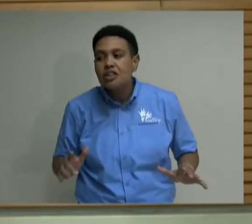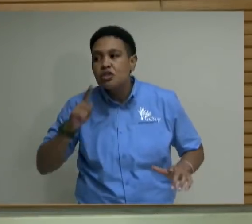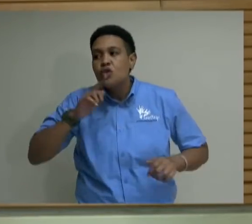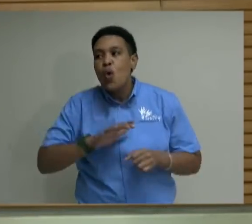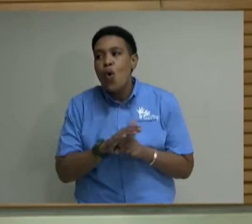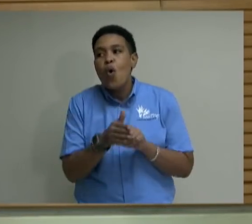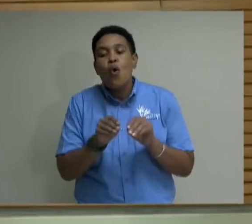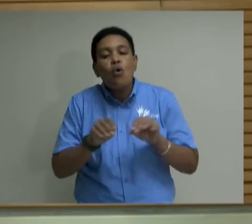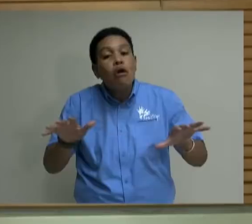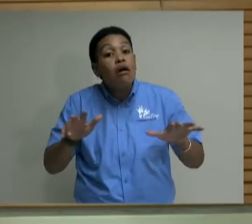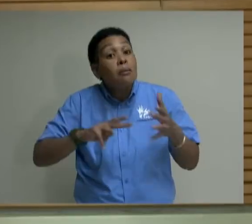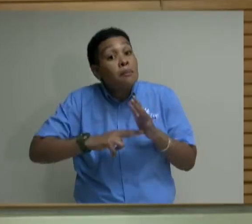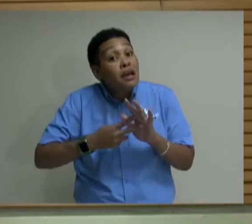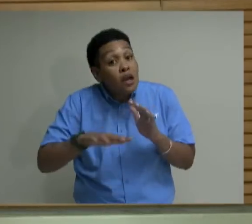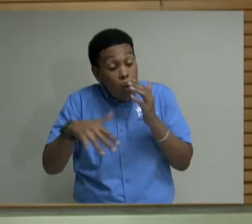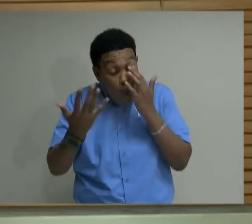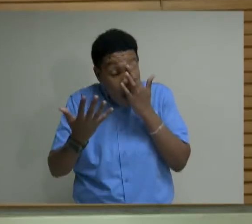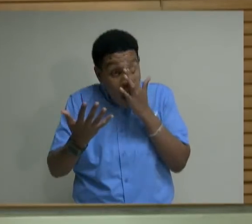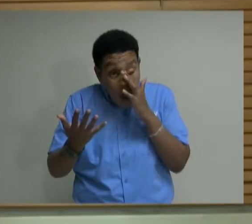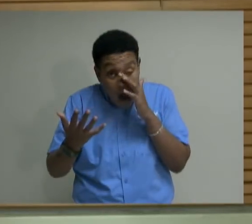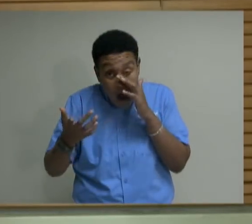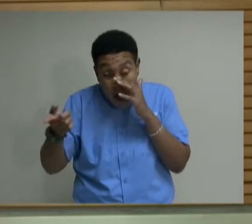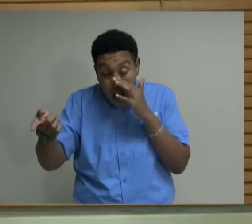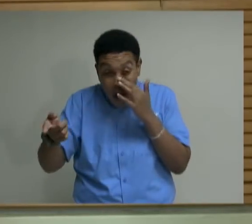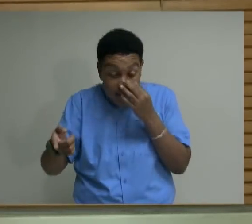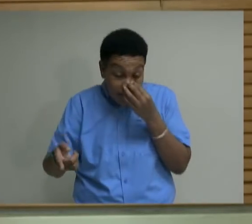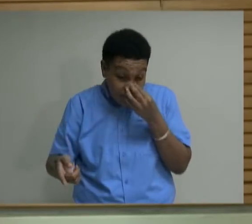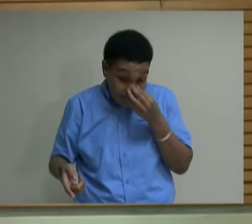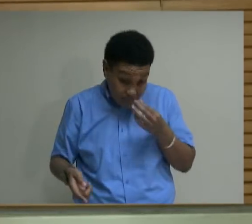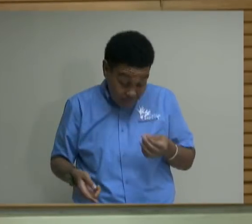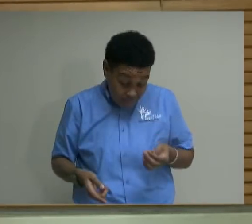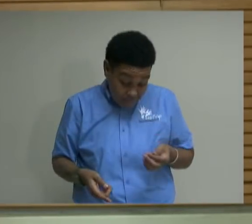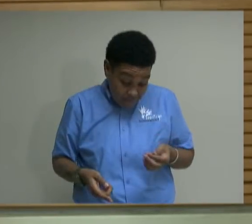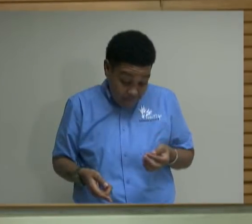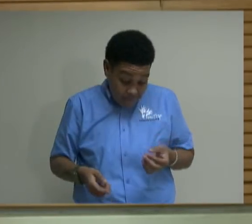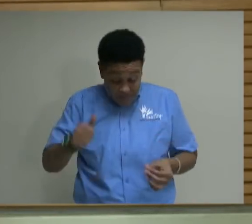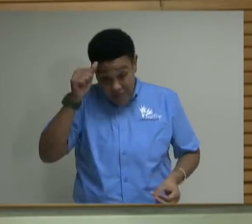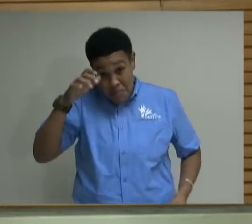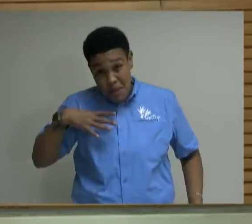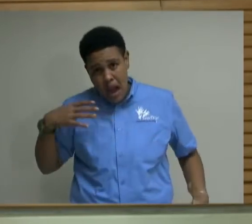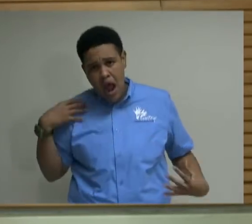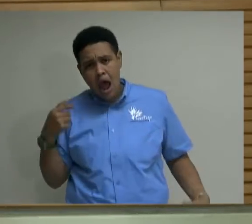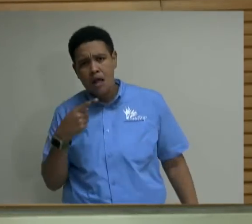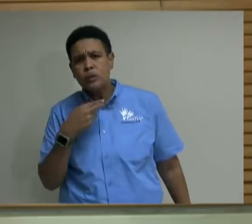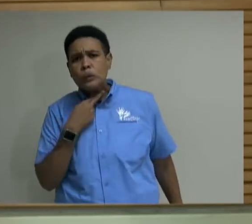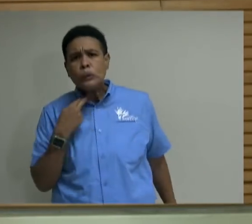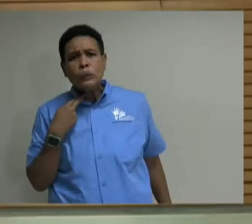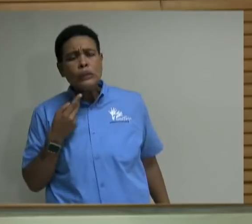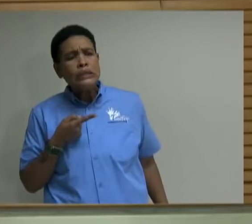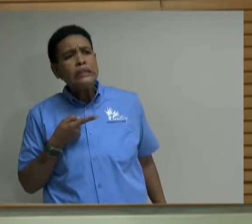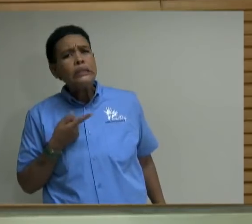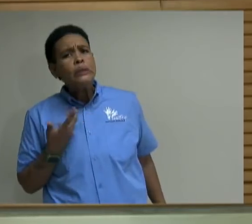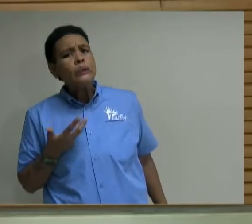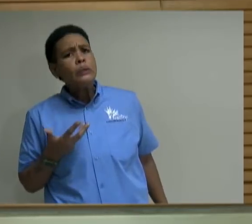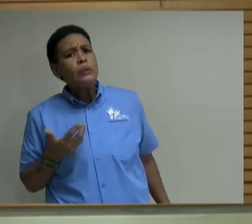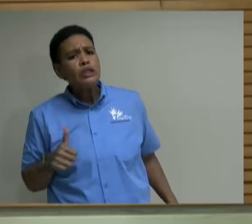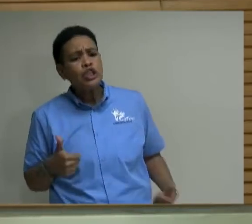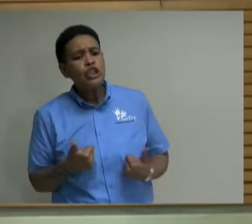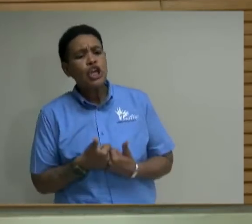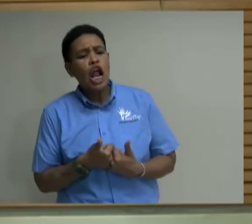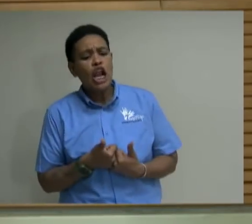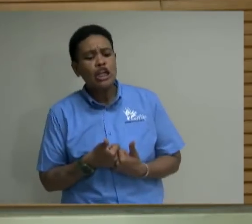COVID, which means that their own health profile as individuals is a risk, is a challenge, and is something that we have